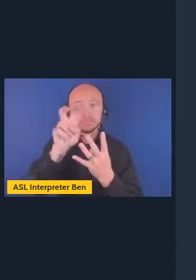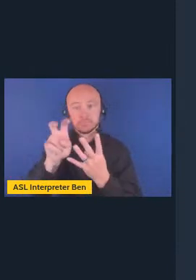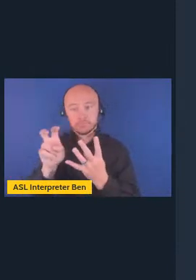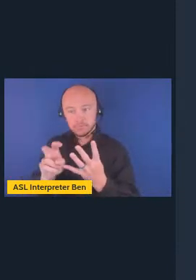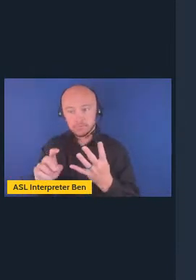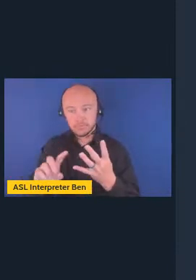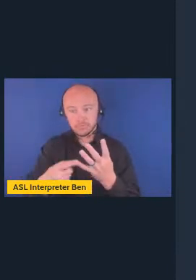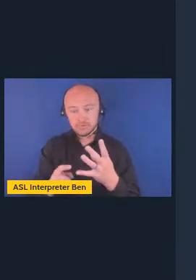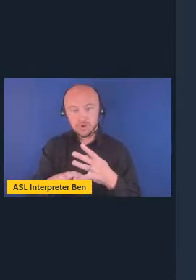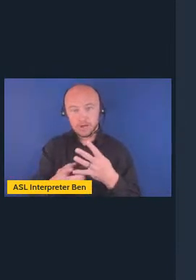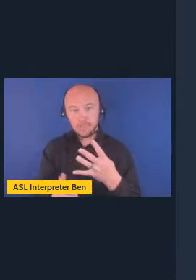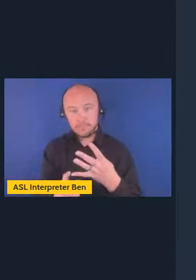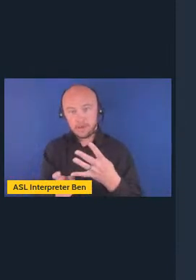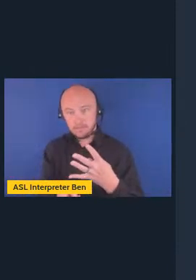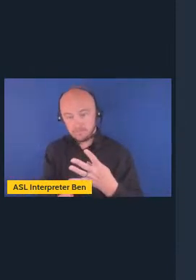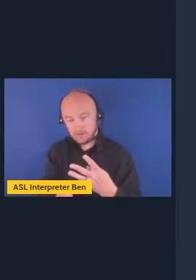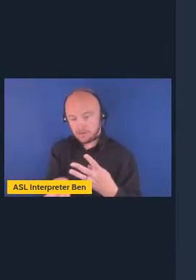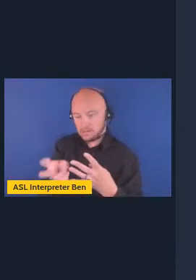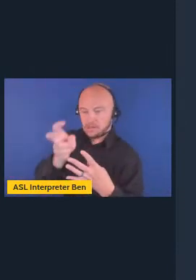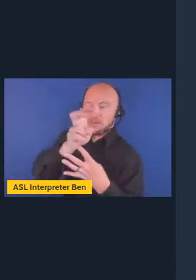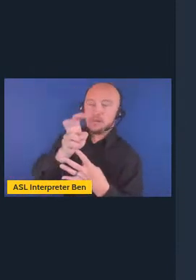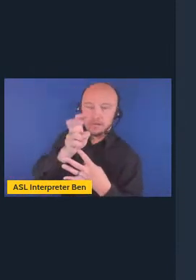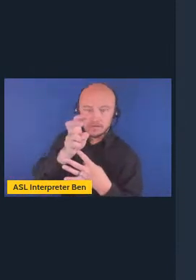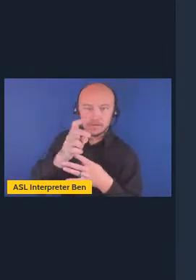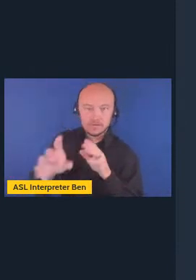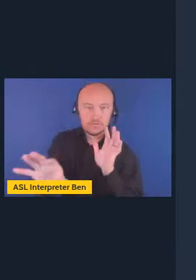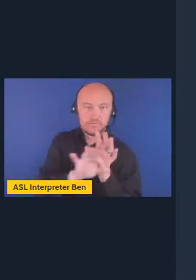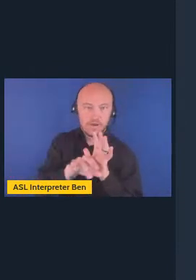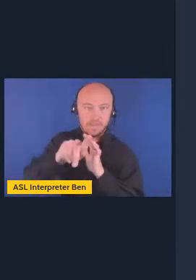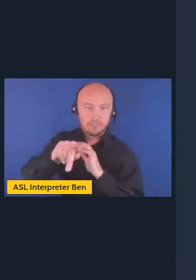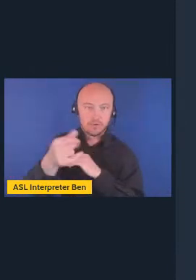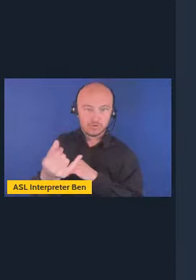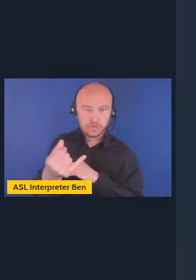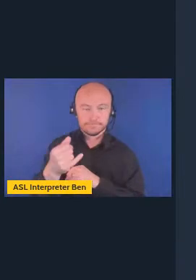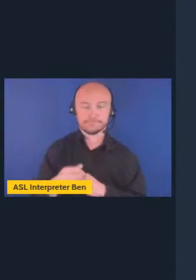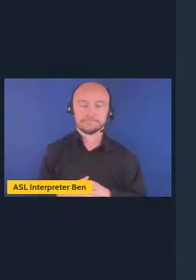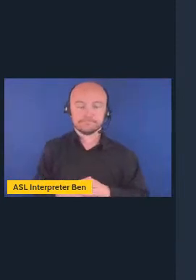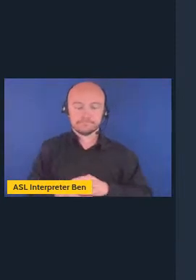where you are and find the closest Projen config to use.